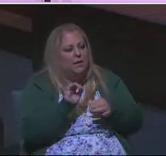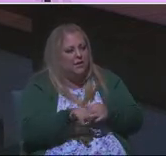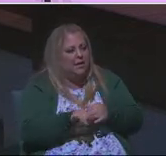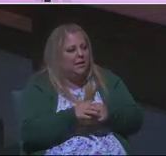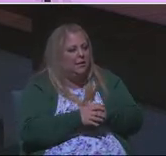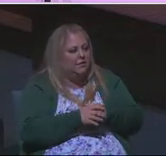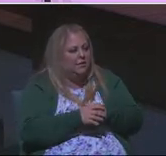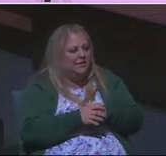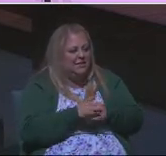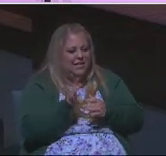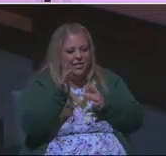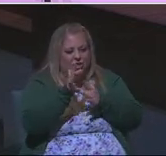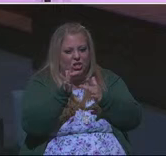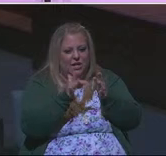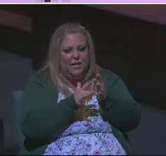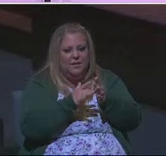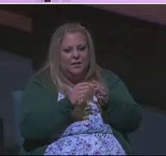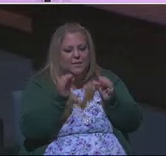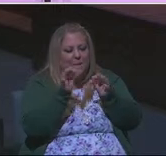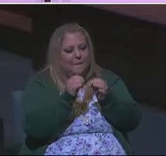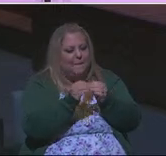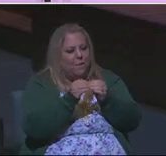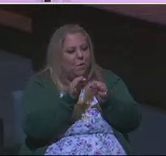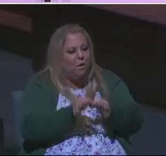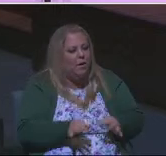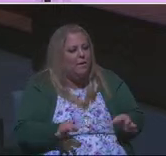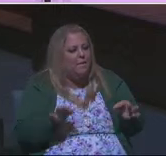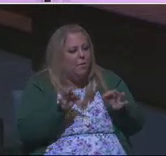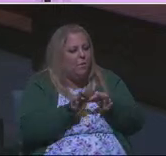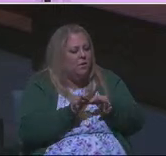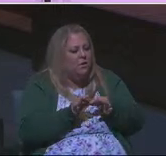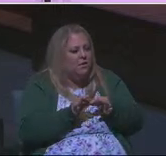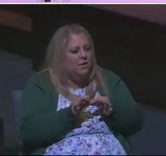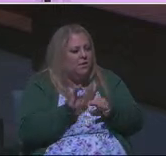Isn't Jesus more deserving of our